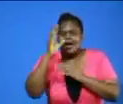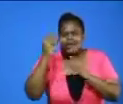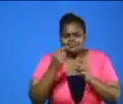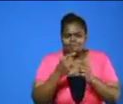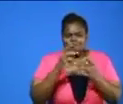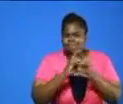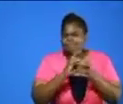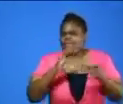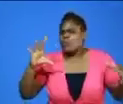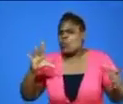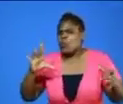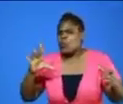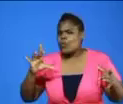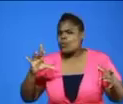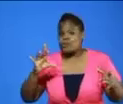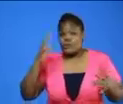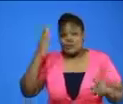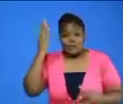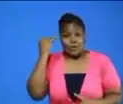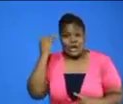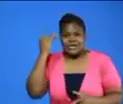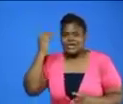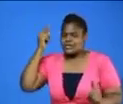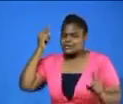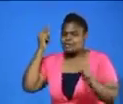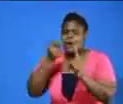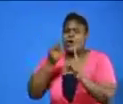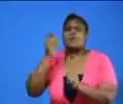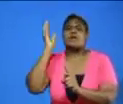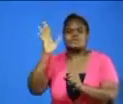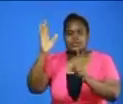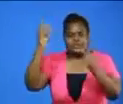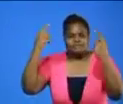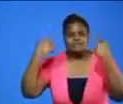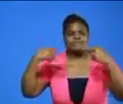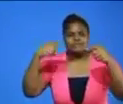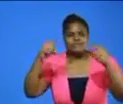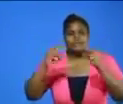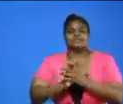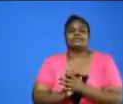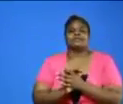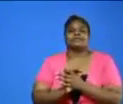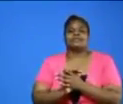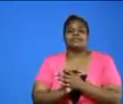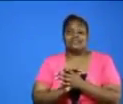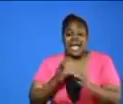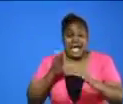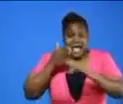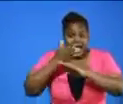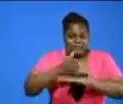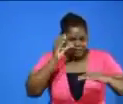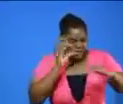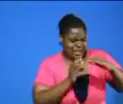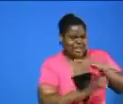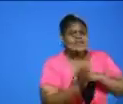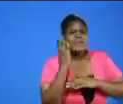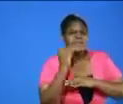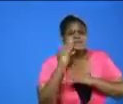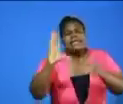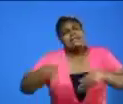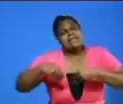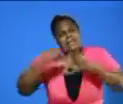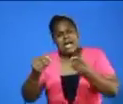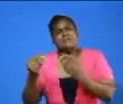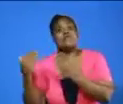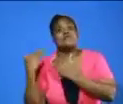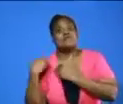his own, for his purpose will be fulfilled. It's after the cave. He gave him an assignment